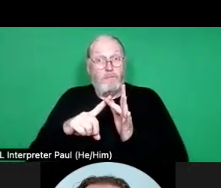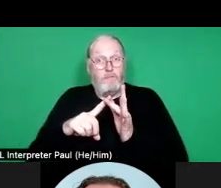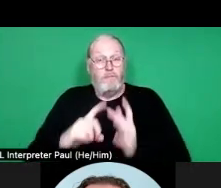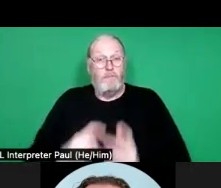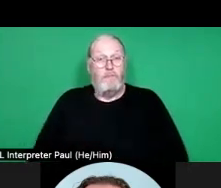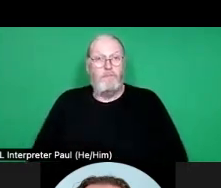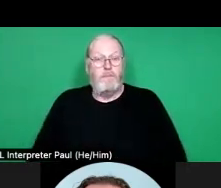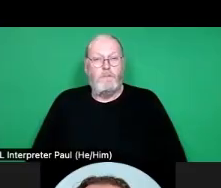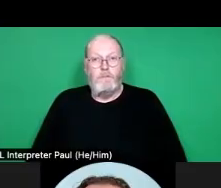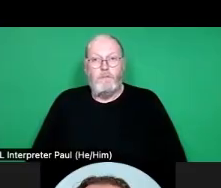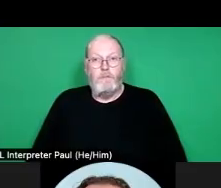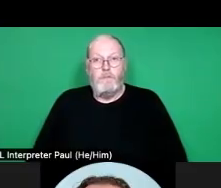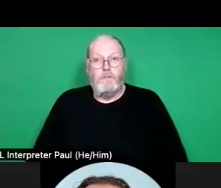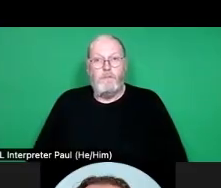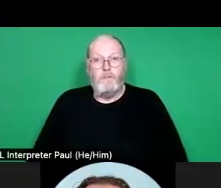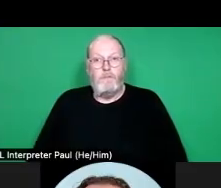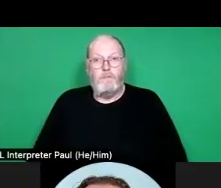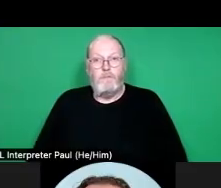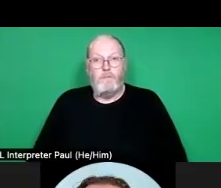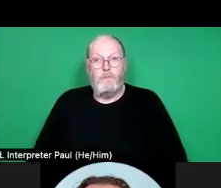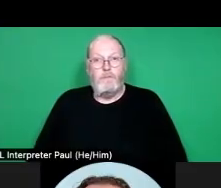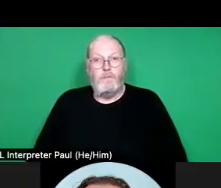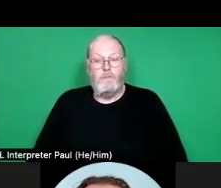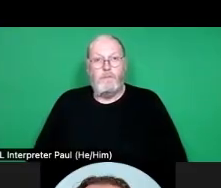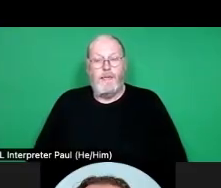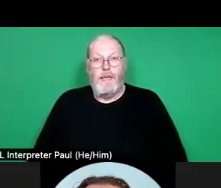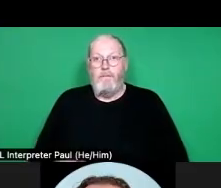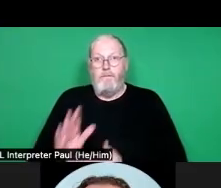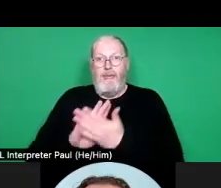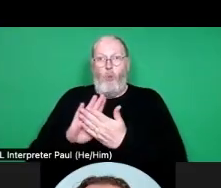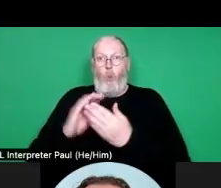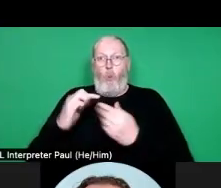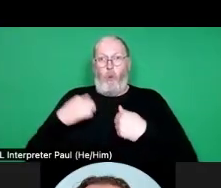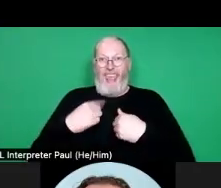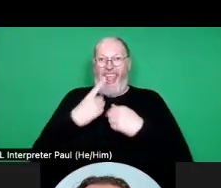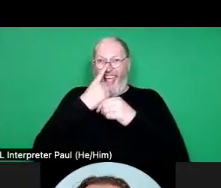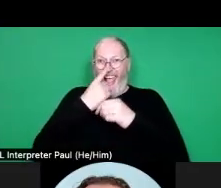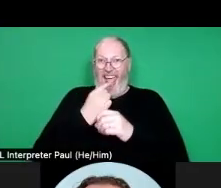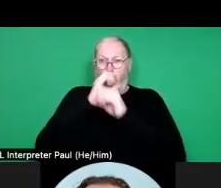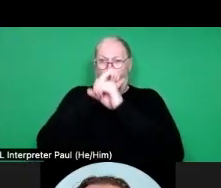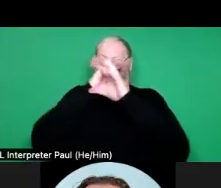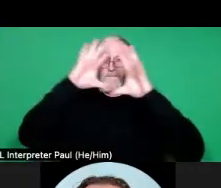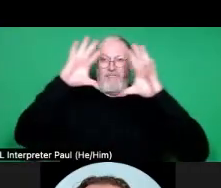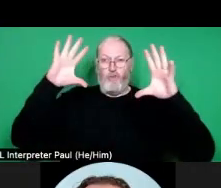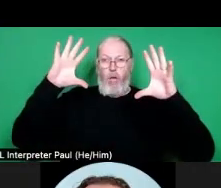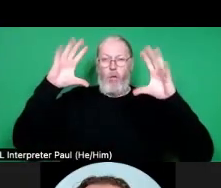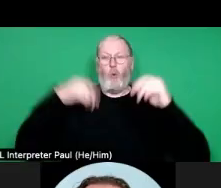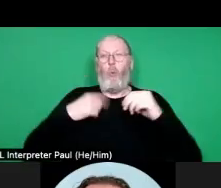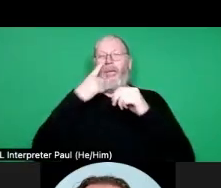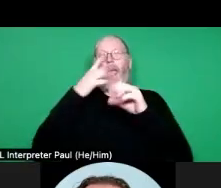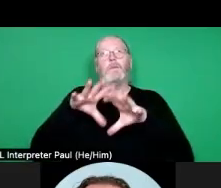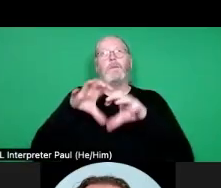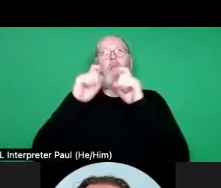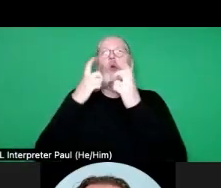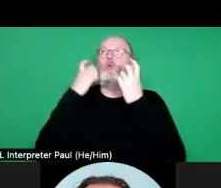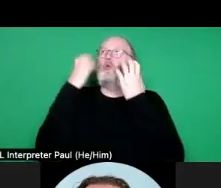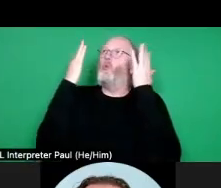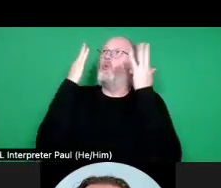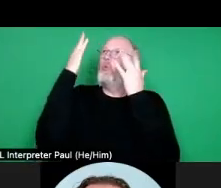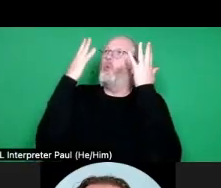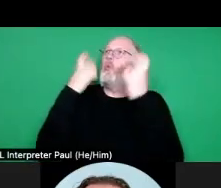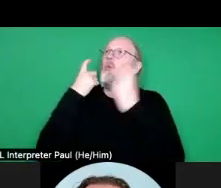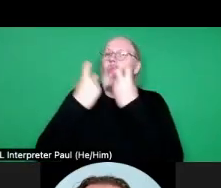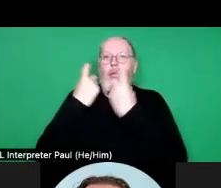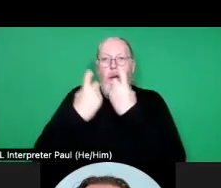It allows us to pre-visualize and critically explore the potential societal impacts, ethical dilemmas, and